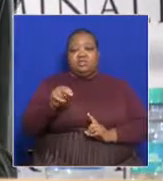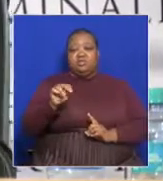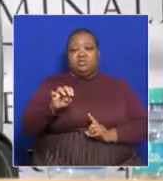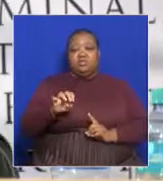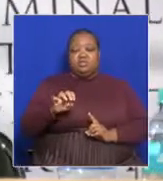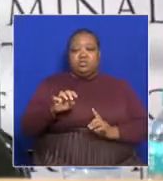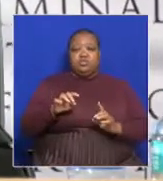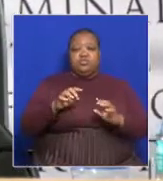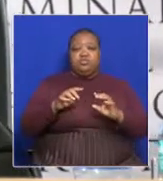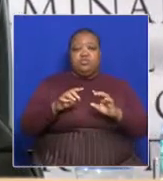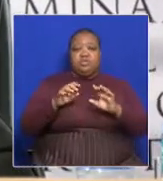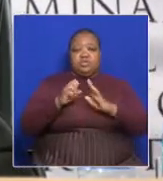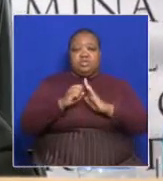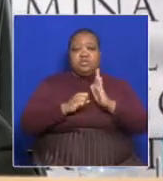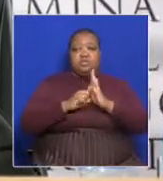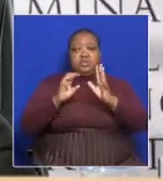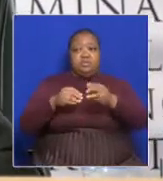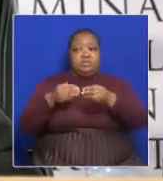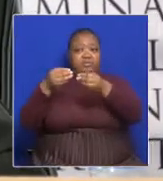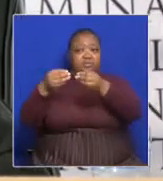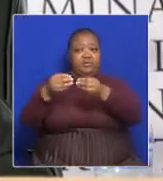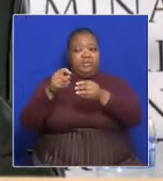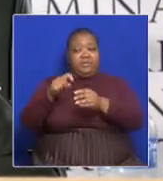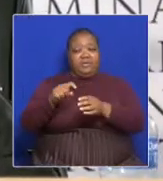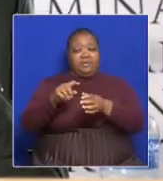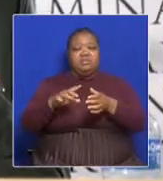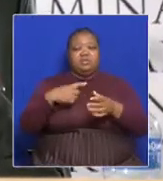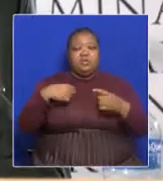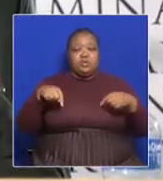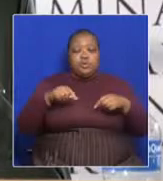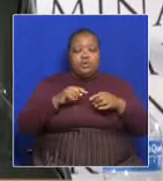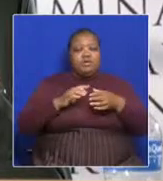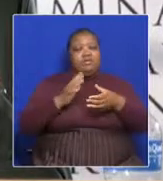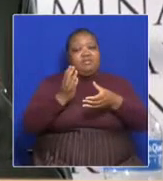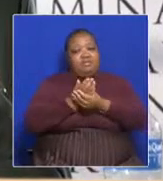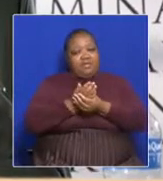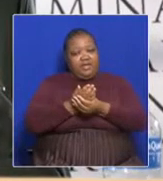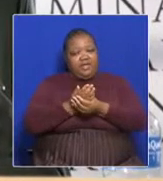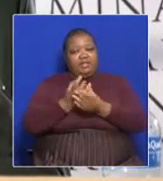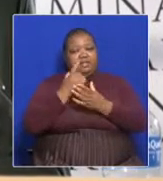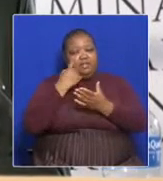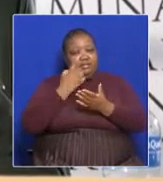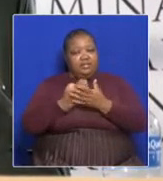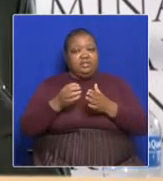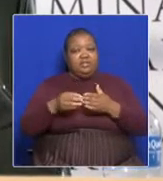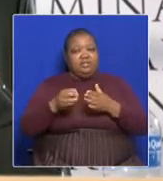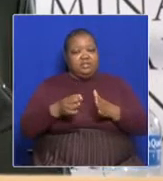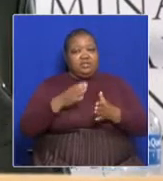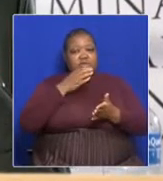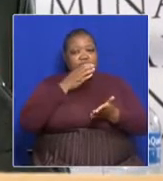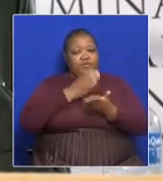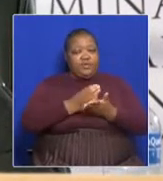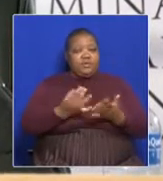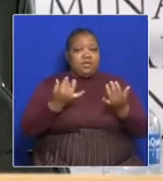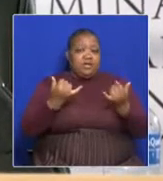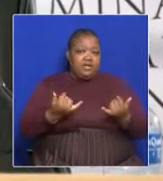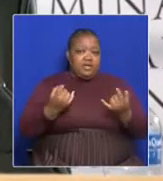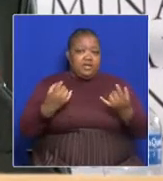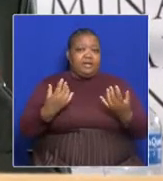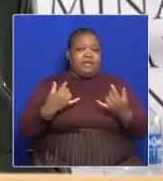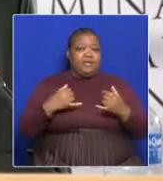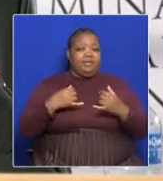leaders confirm the filing of the statement has been done. So what was outstanding was for him to appear tomorrow.